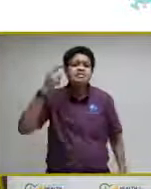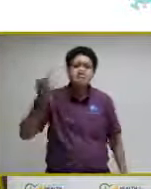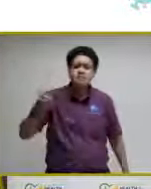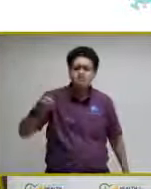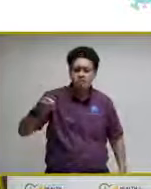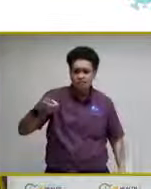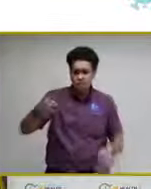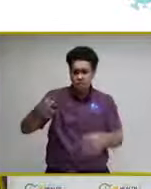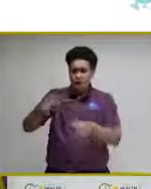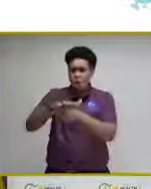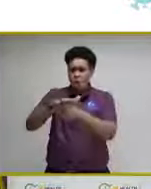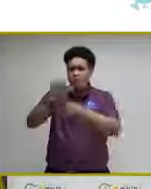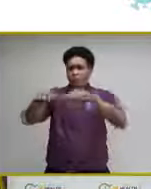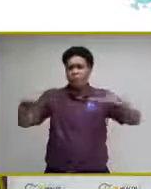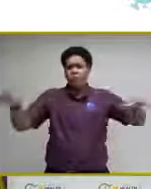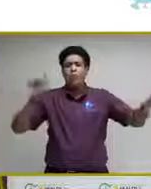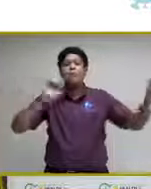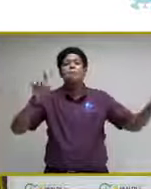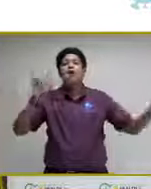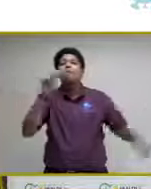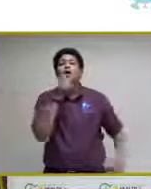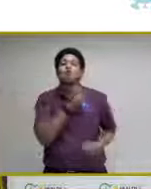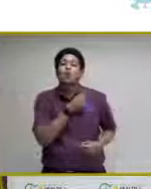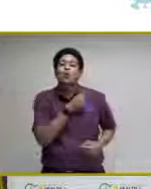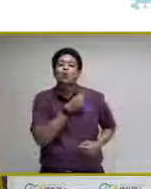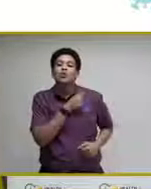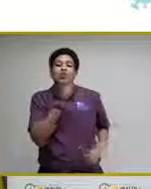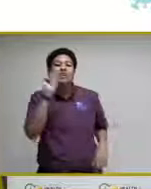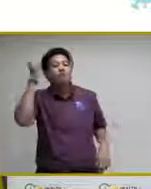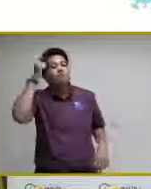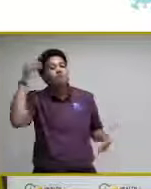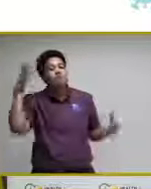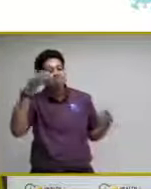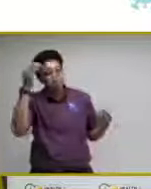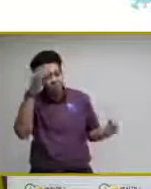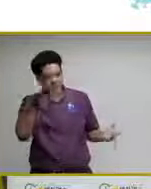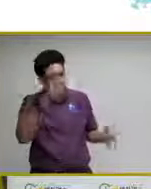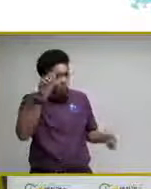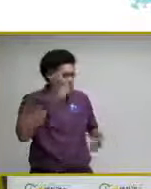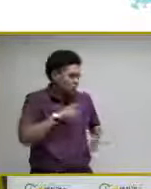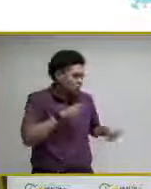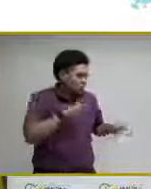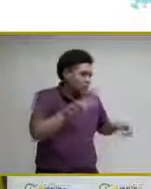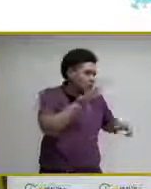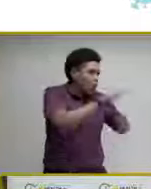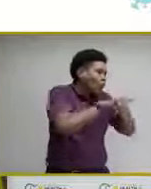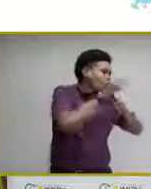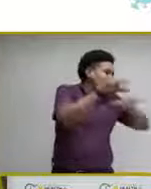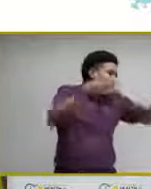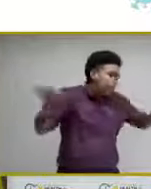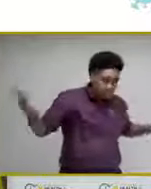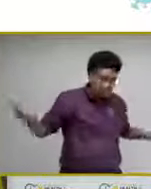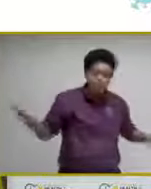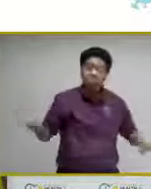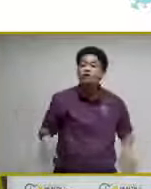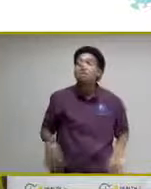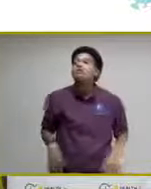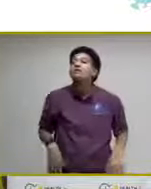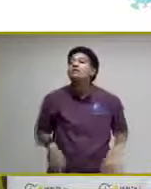be managed by the Jamaica Defense Force as per cabinet instructions, and at least